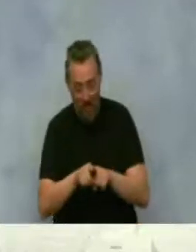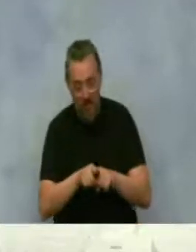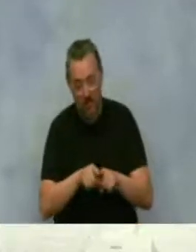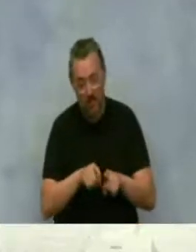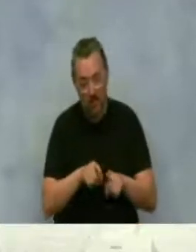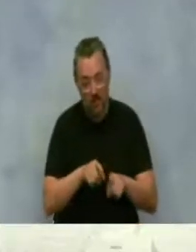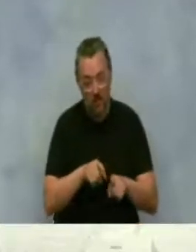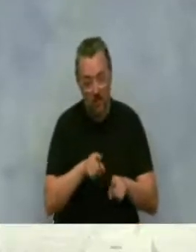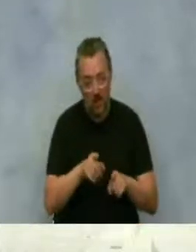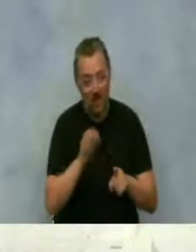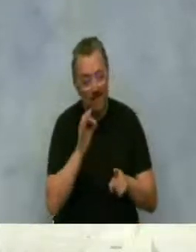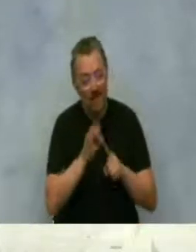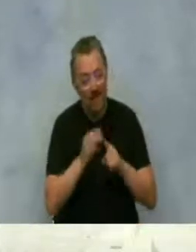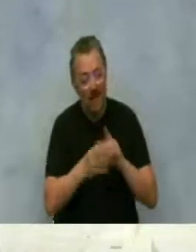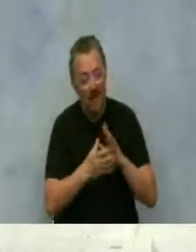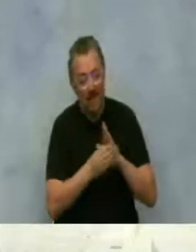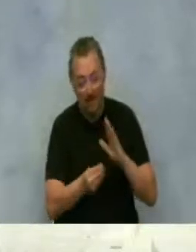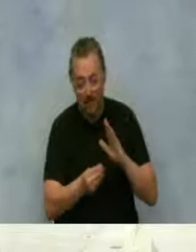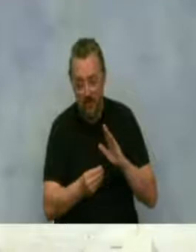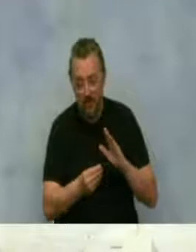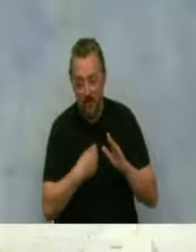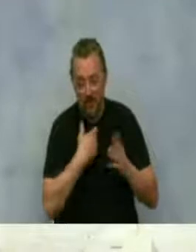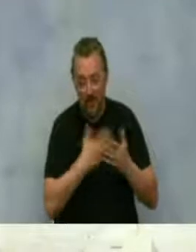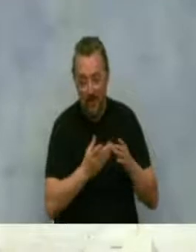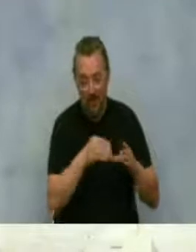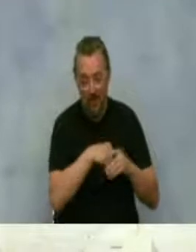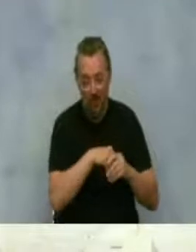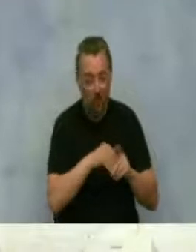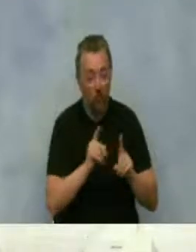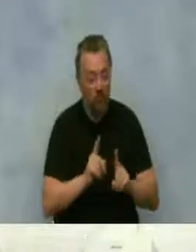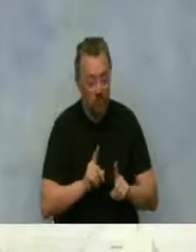the specific examples that I've been involved with, then